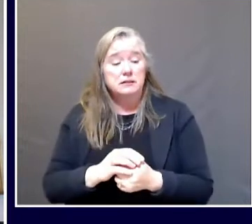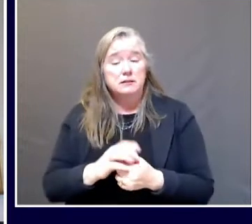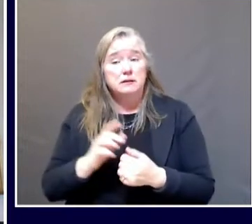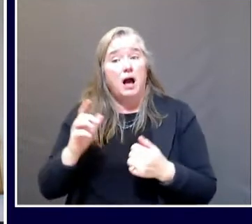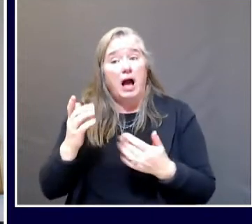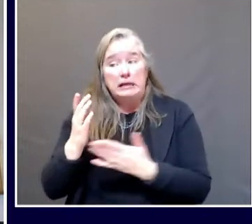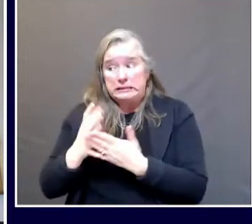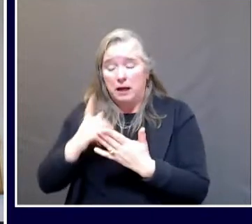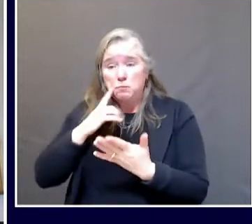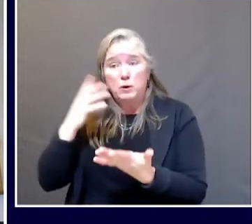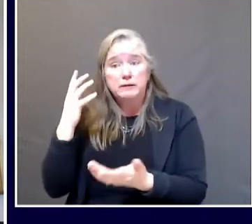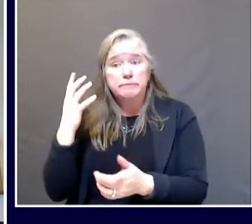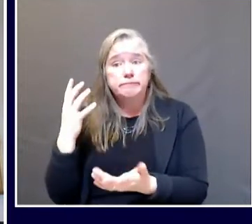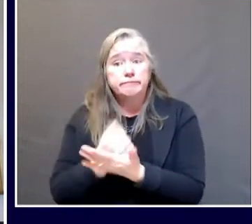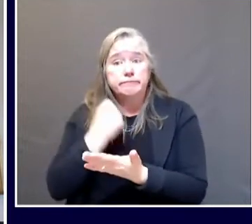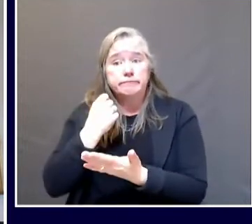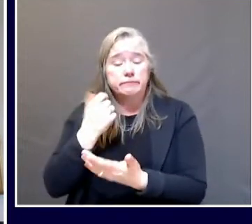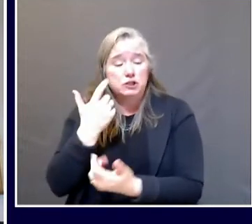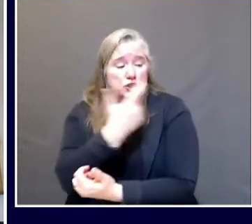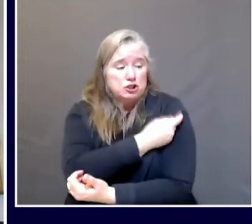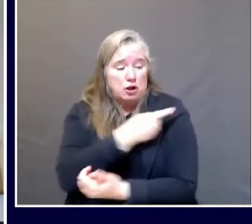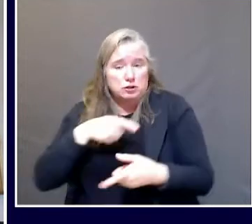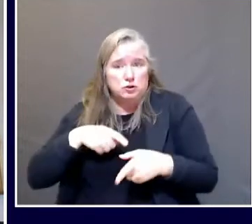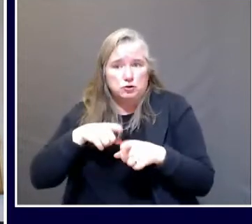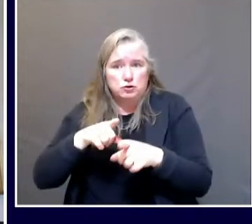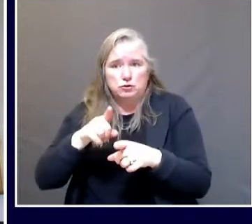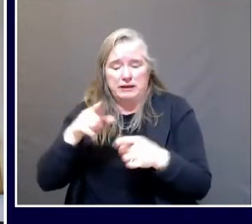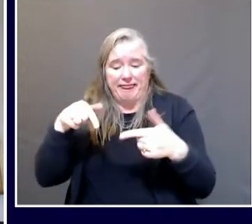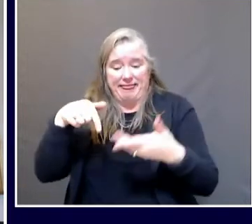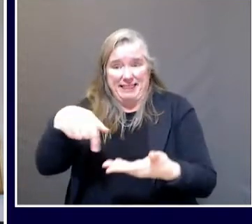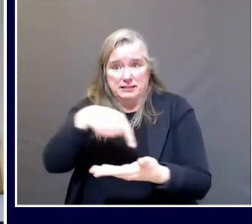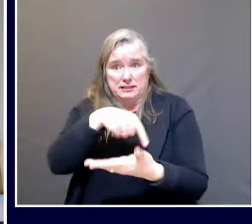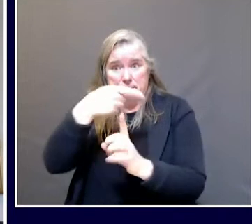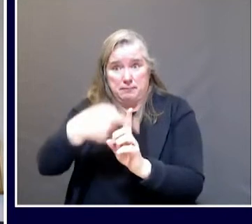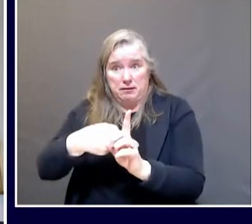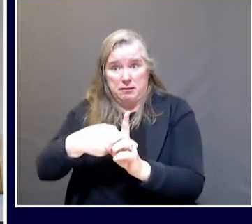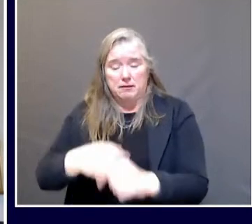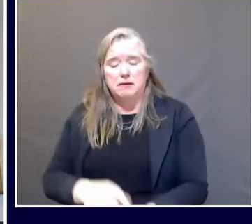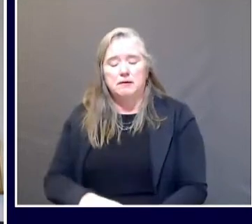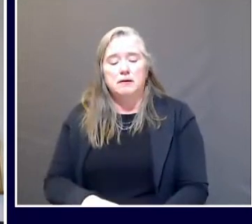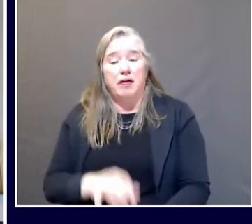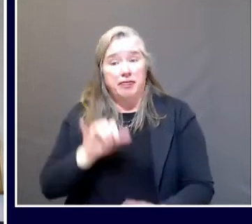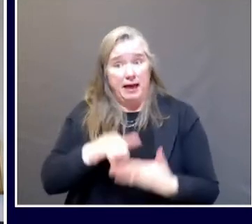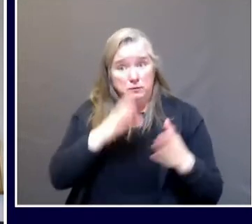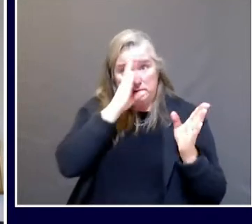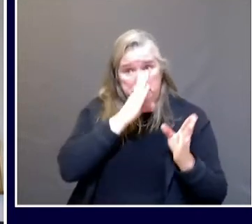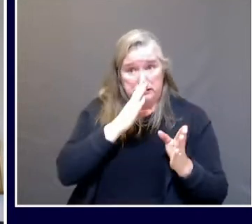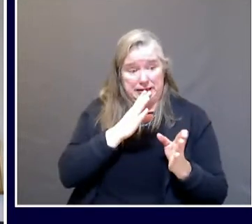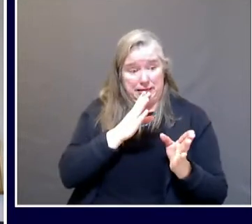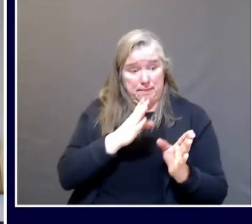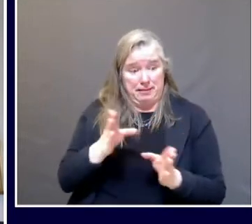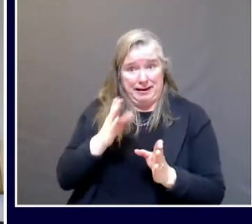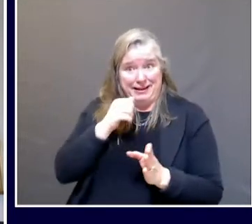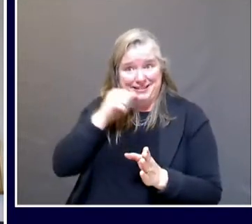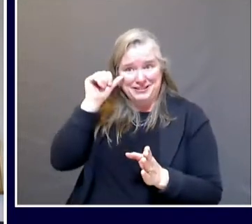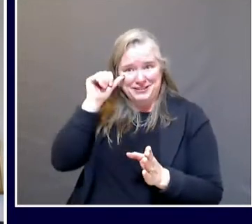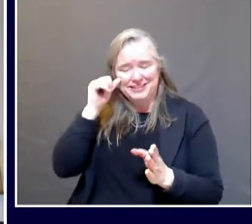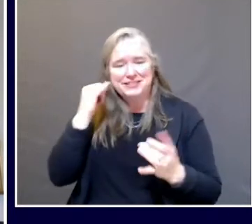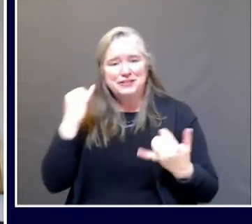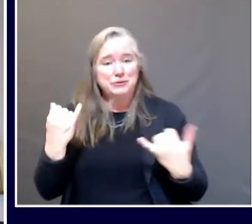shot this month. So given what we've learned today, is this still an accurate timeline for these